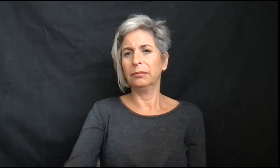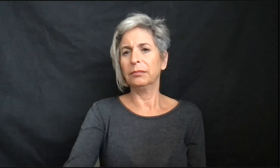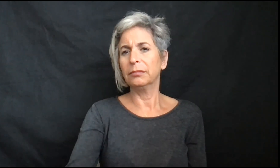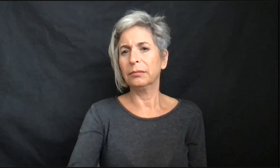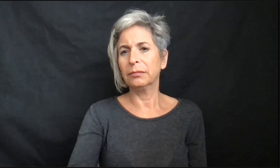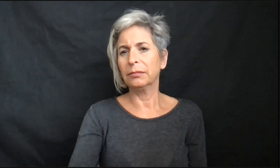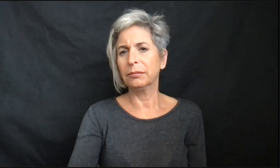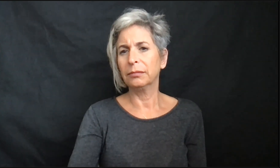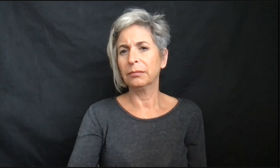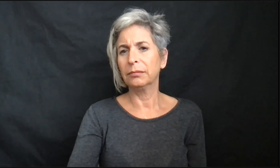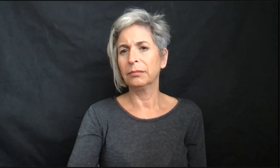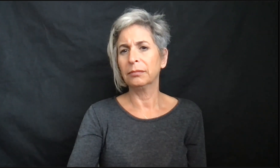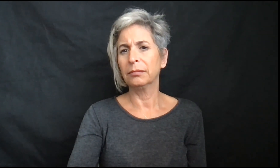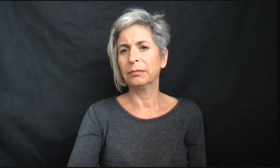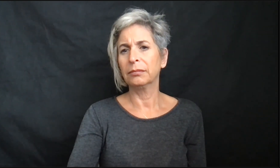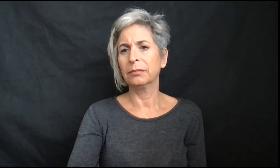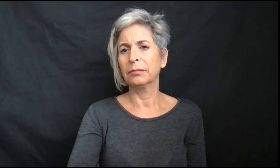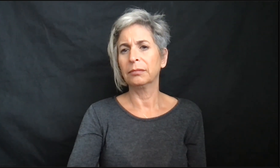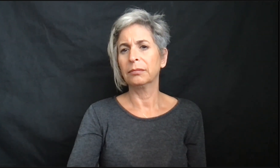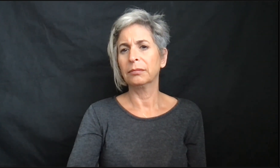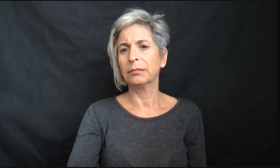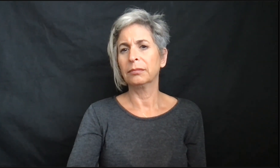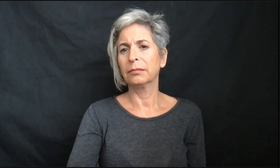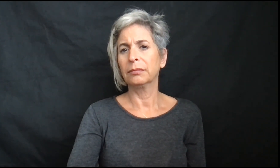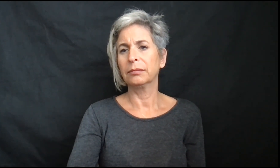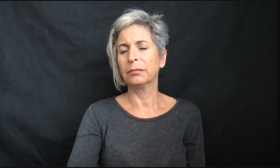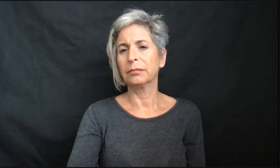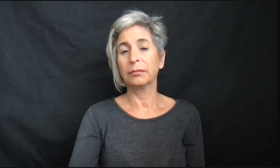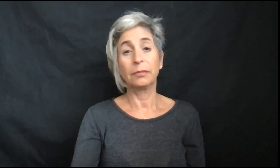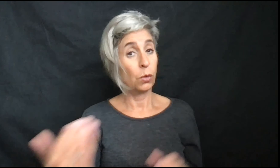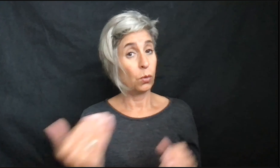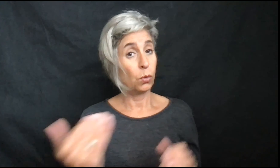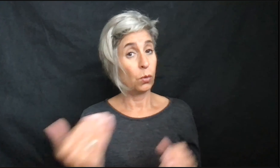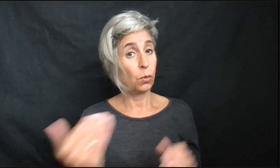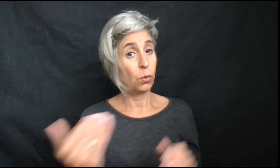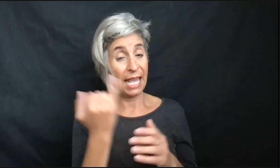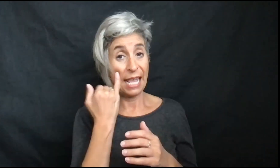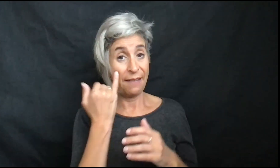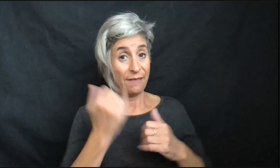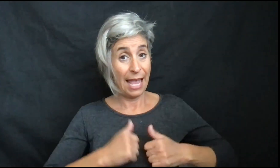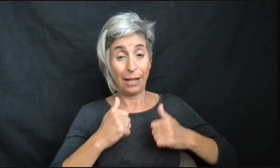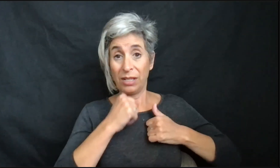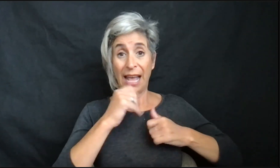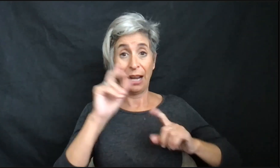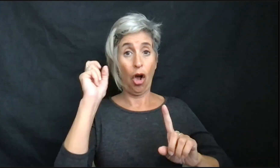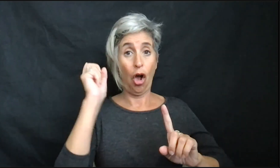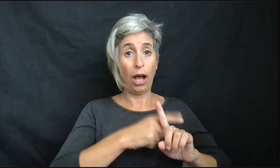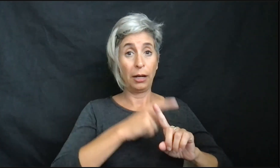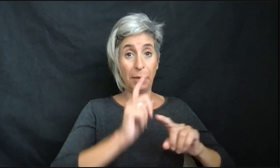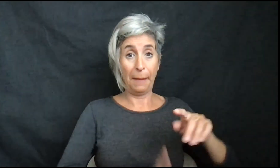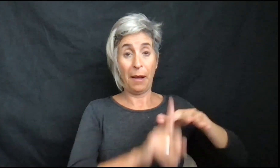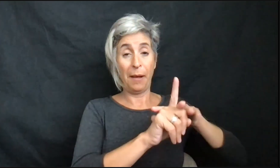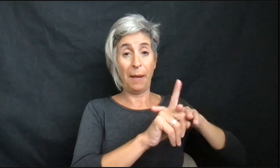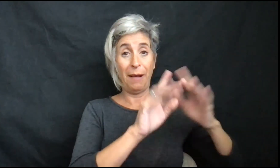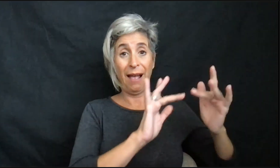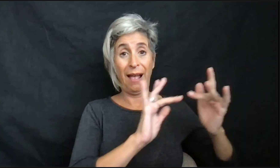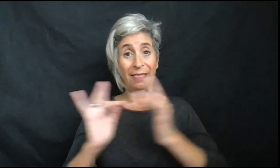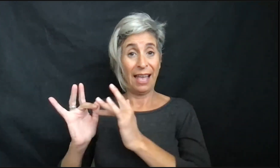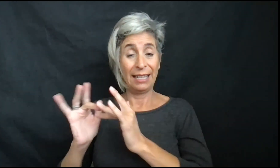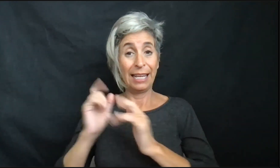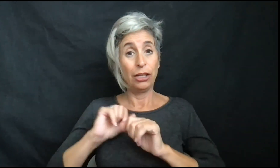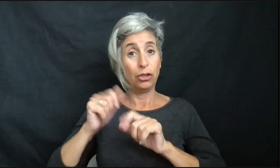I'm sorry, Yuri, can you repeat that? This question is, if the address doesn't show up online, can you manually type in the